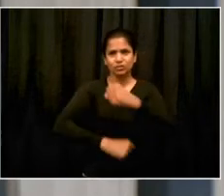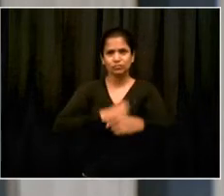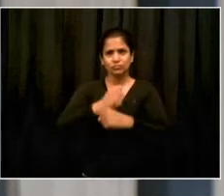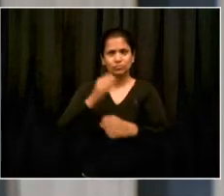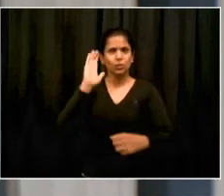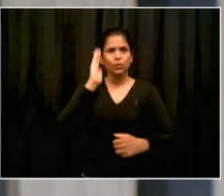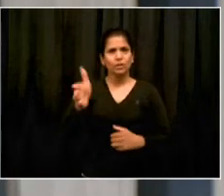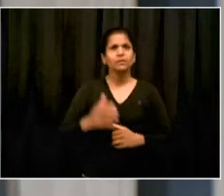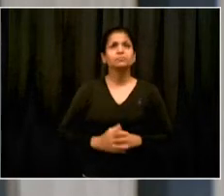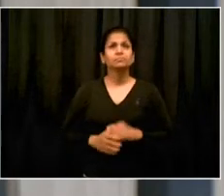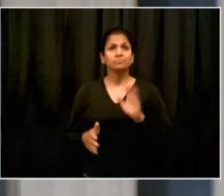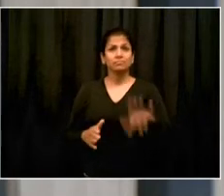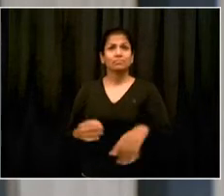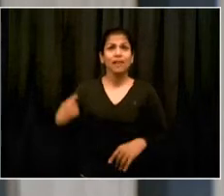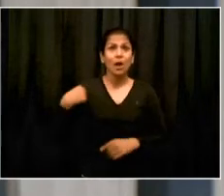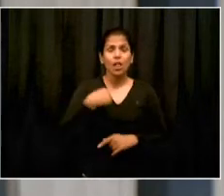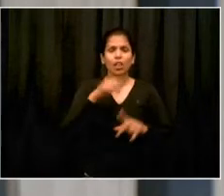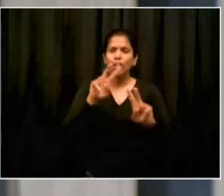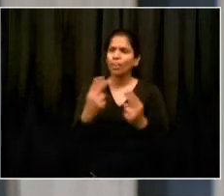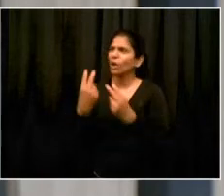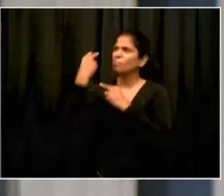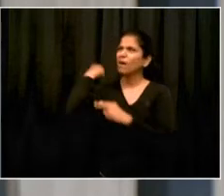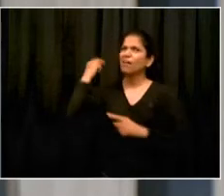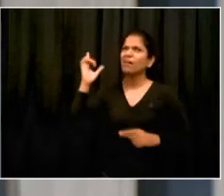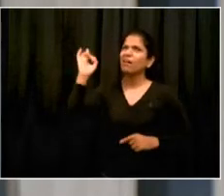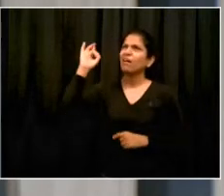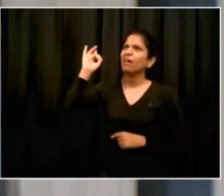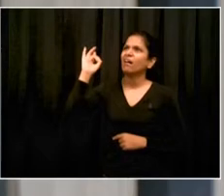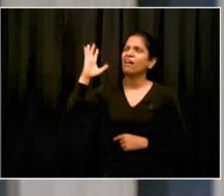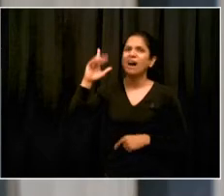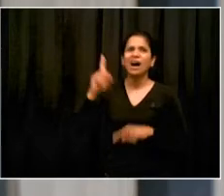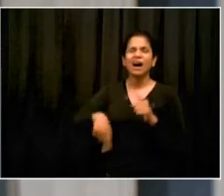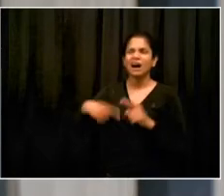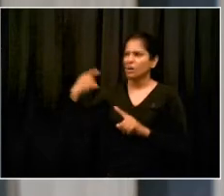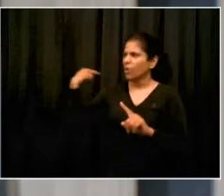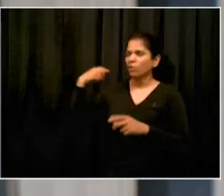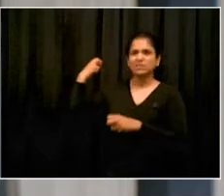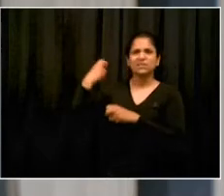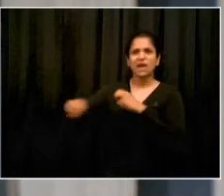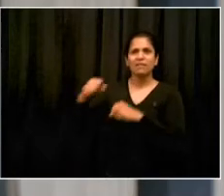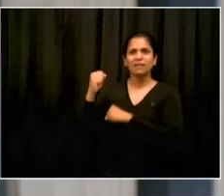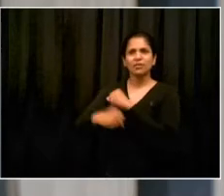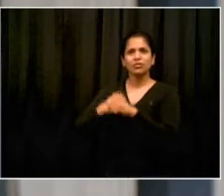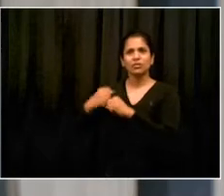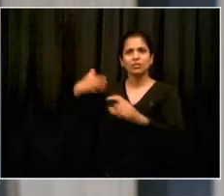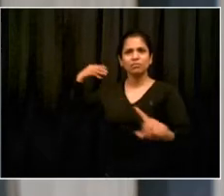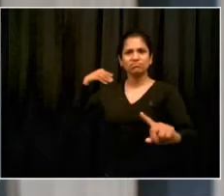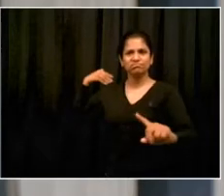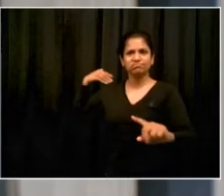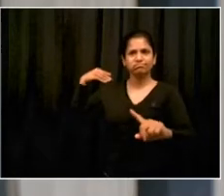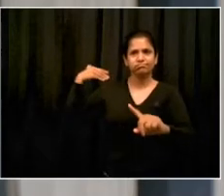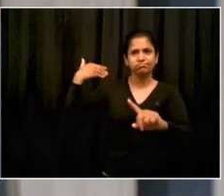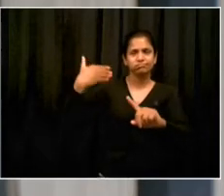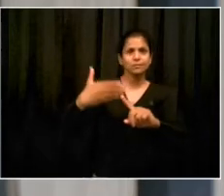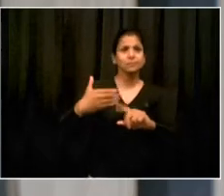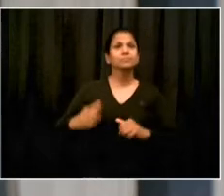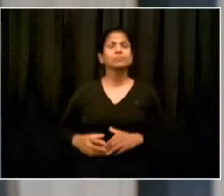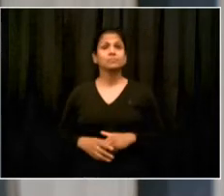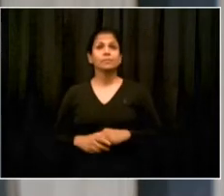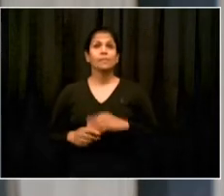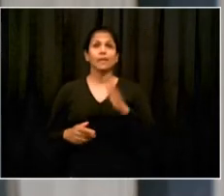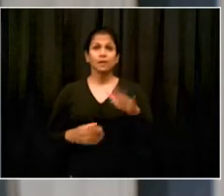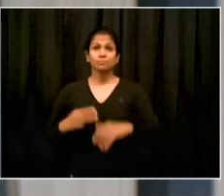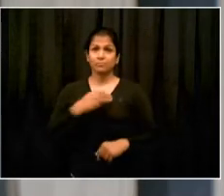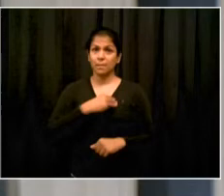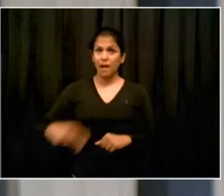Now, this morning, as the mayor and I visited the Island School, I need to share an anecdote that I think encapsulates why